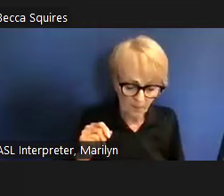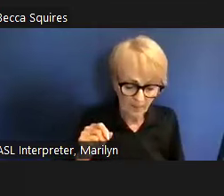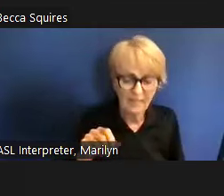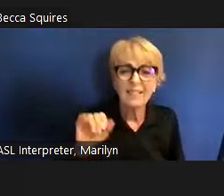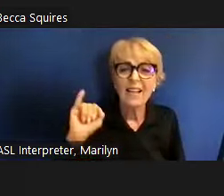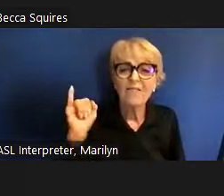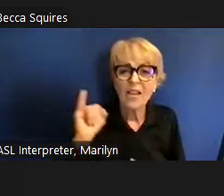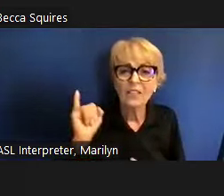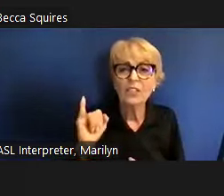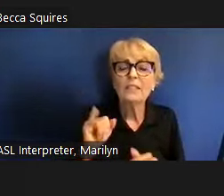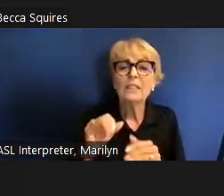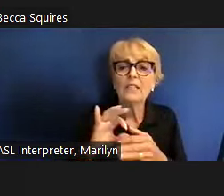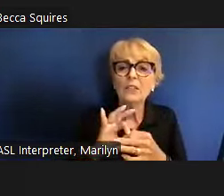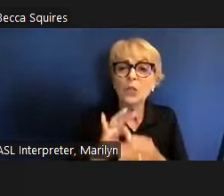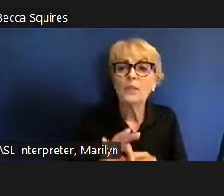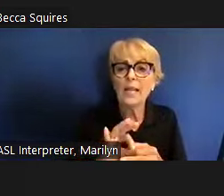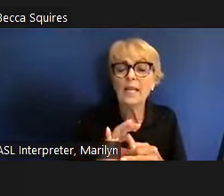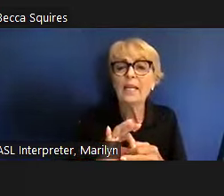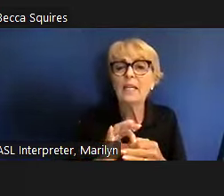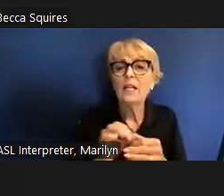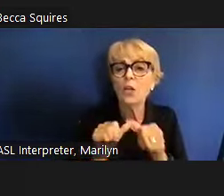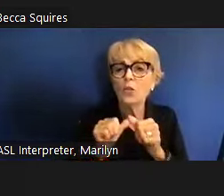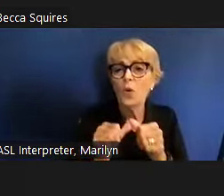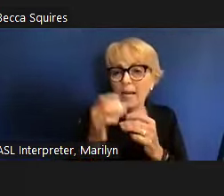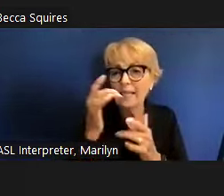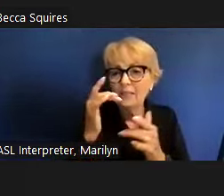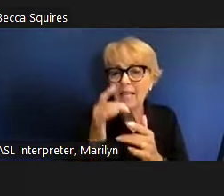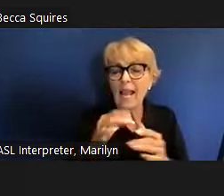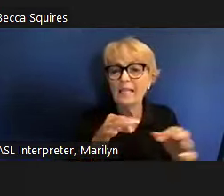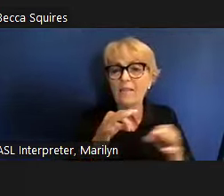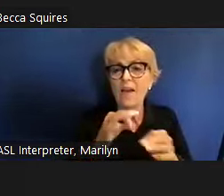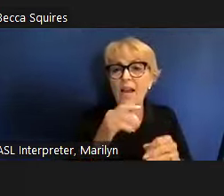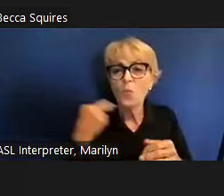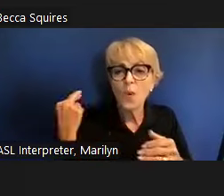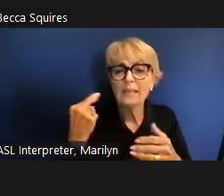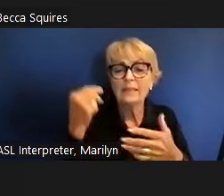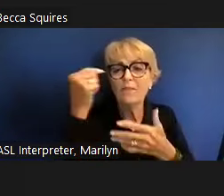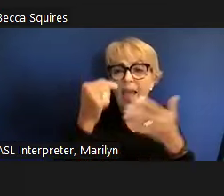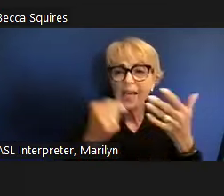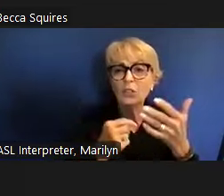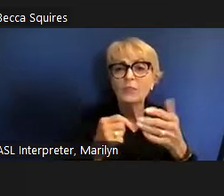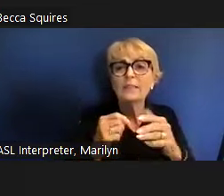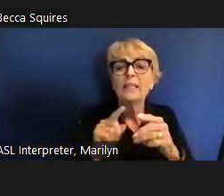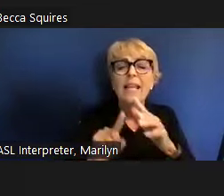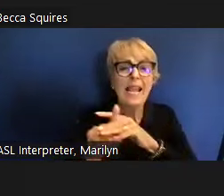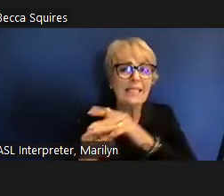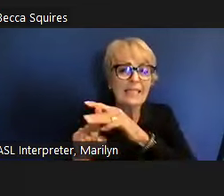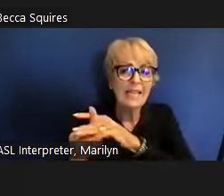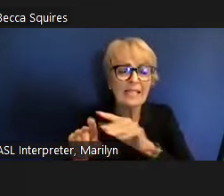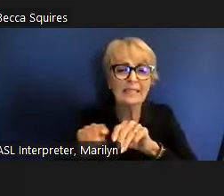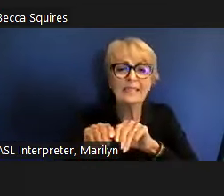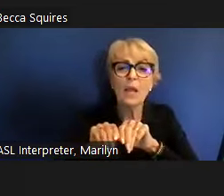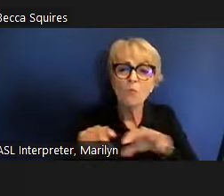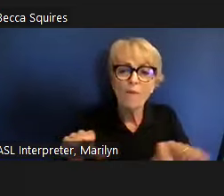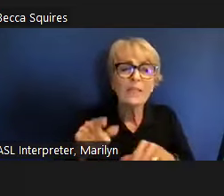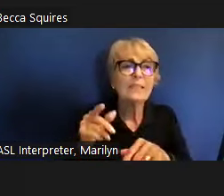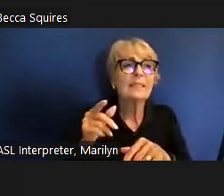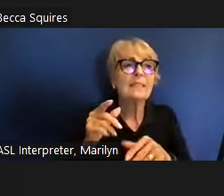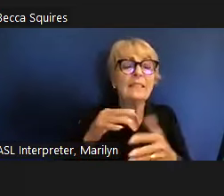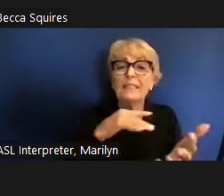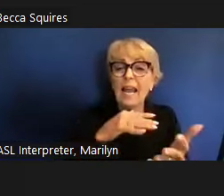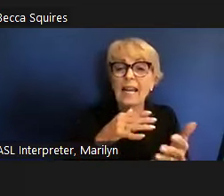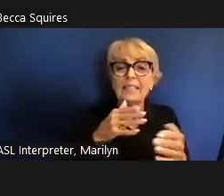infection-associated chronic illnesses. Define the risk factors, the incidence, the prevalence, study what happens over time, and then